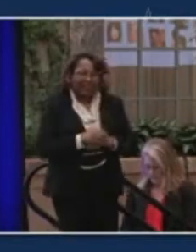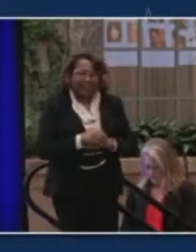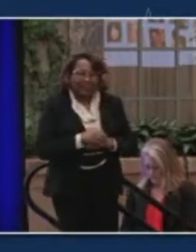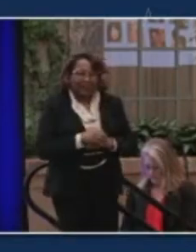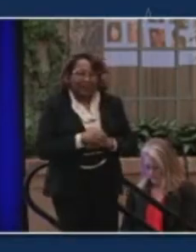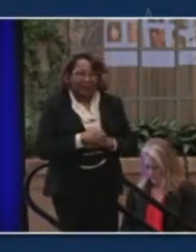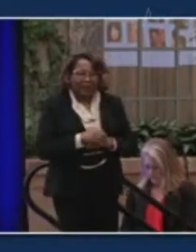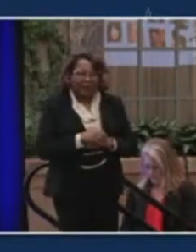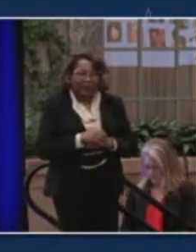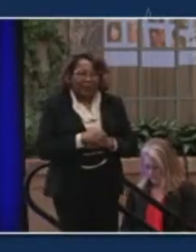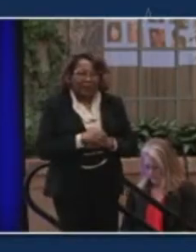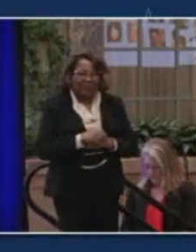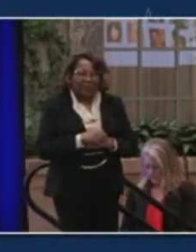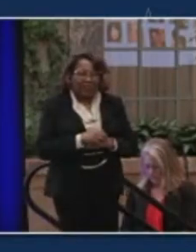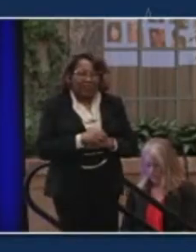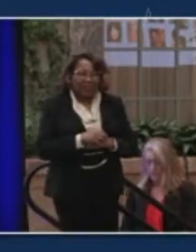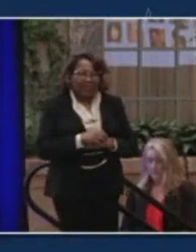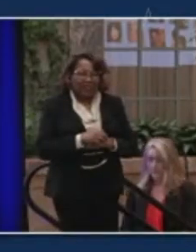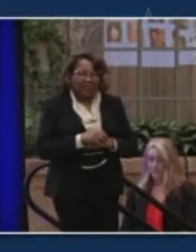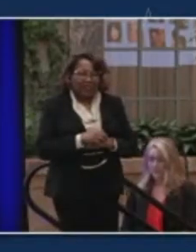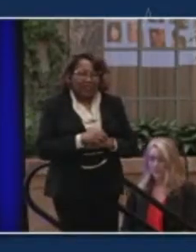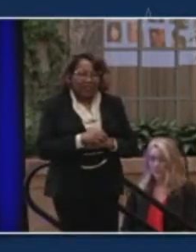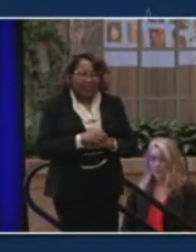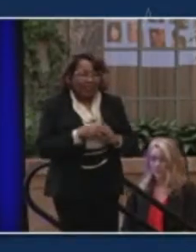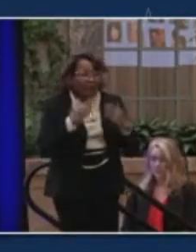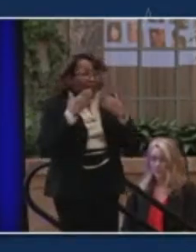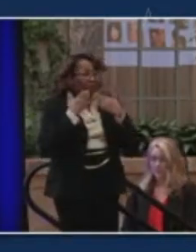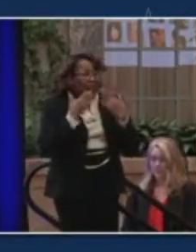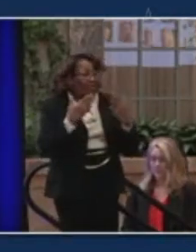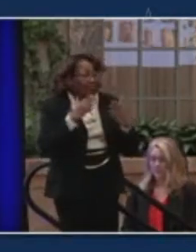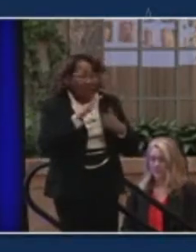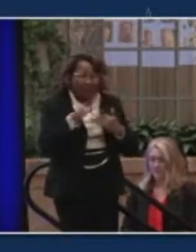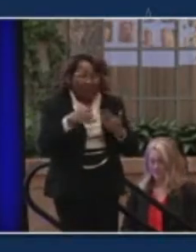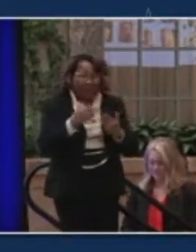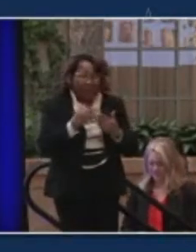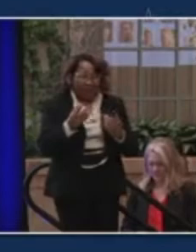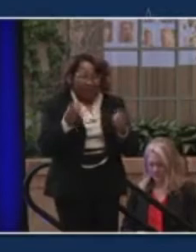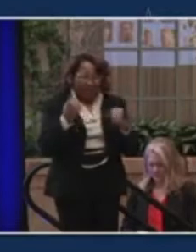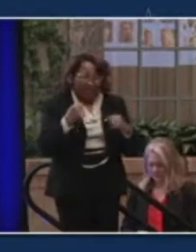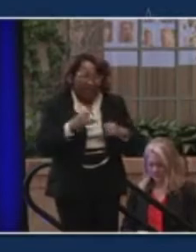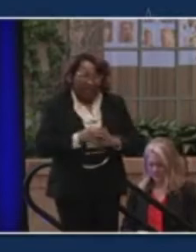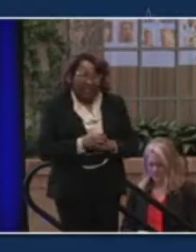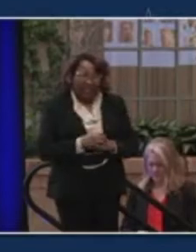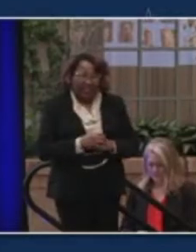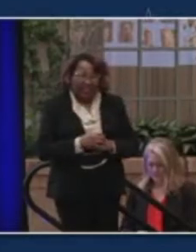is here pulling my seat, so I won't tell you anymore. But thank you all for coming.